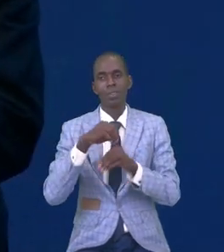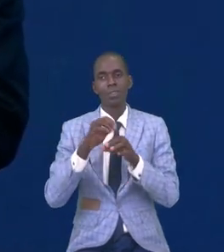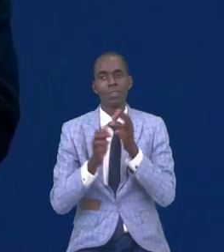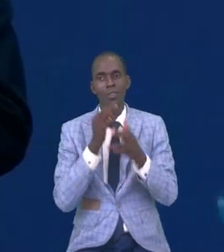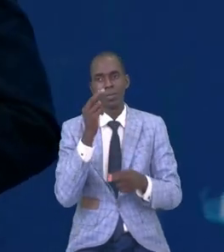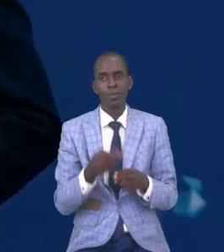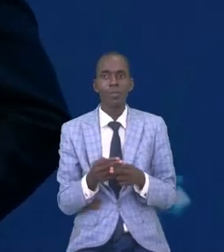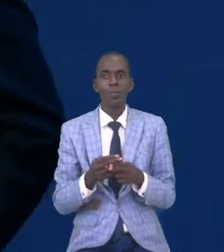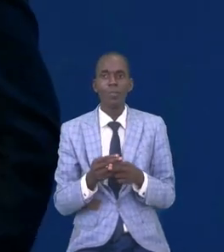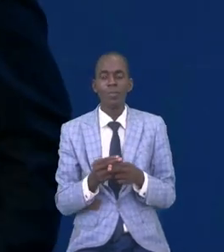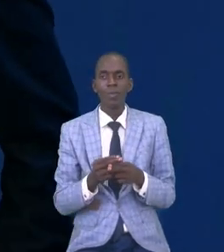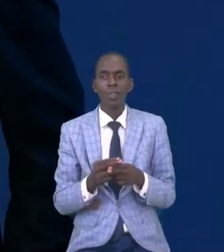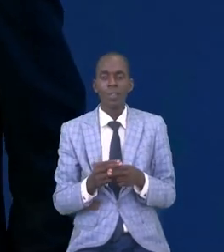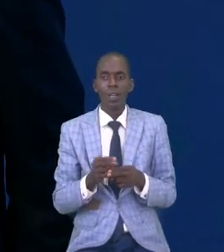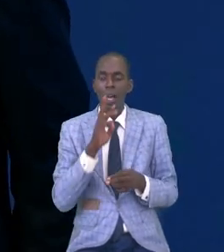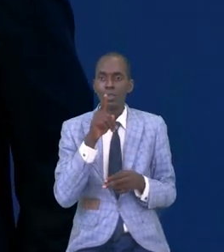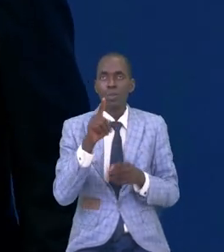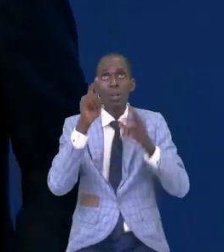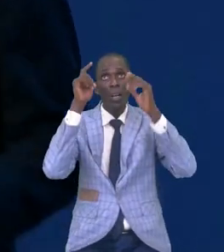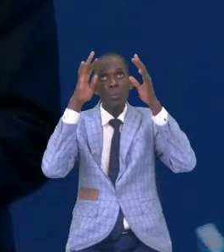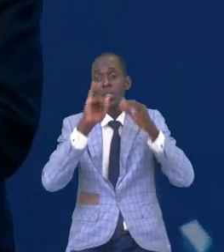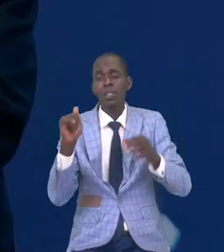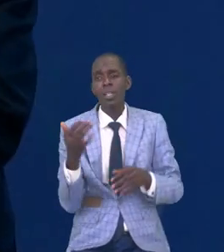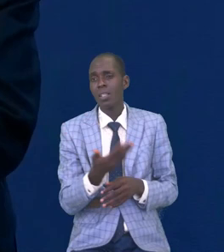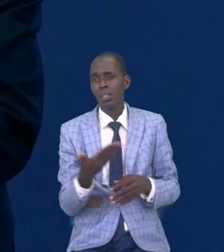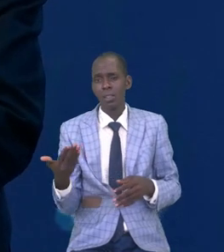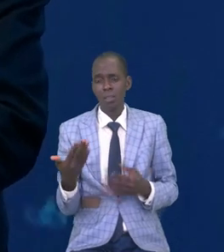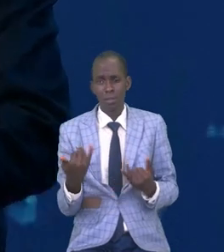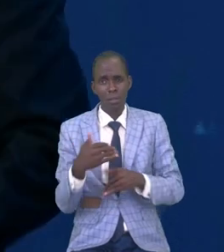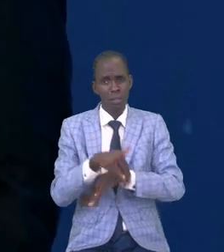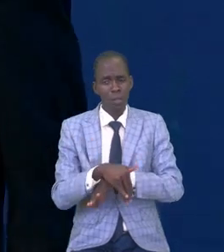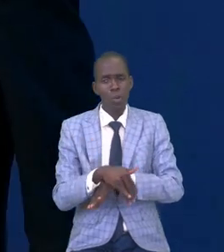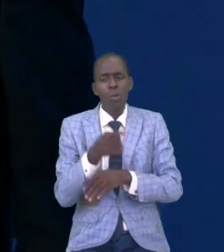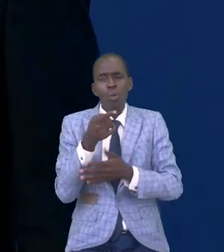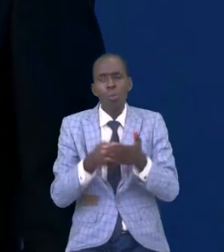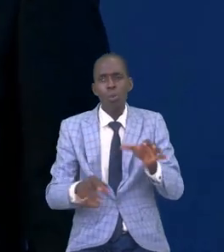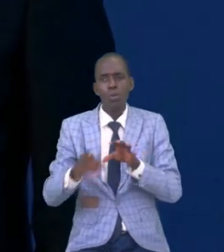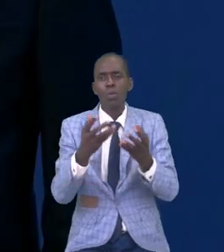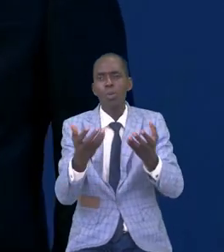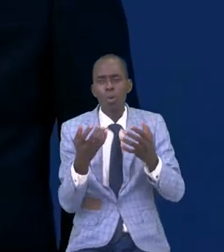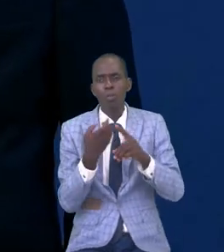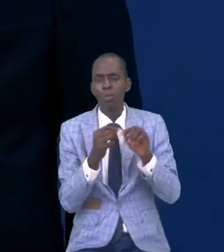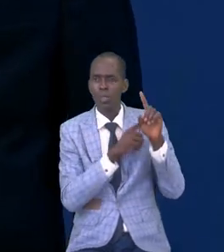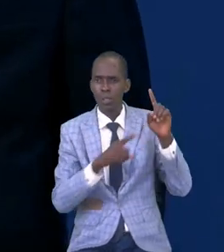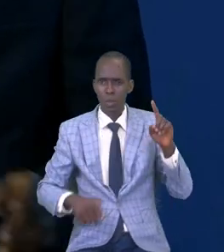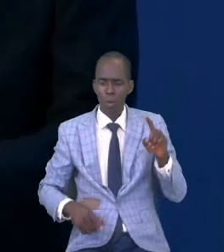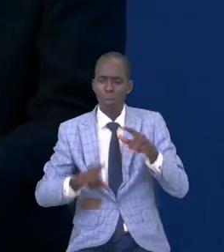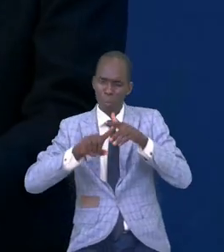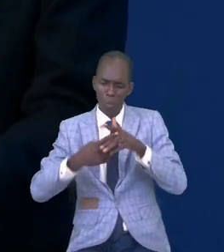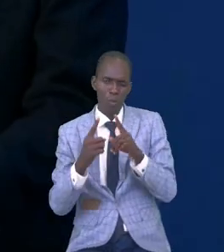Are you expectant tonight? What is it that you want the Lord to do for you? Start talking to the Lord.